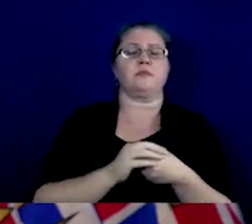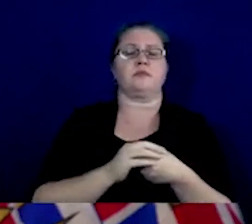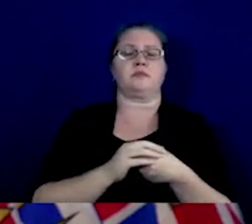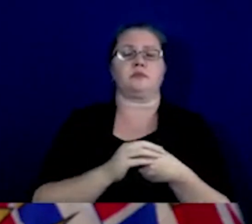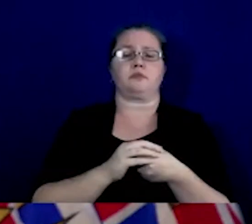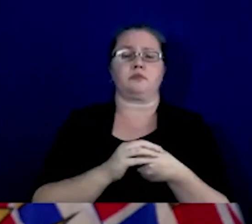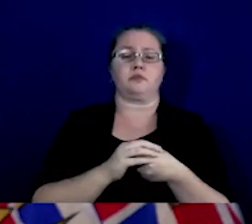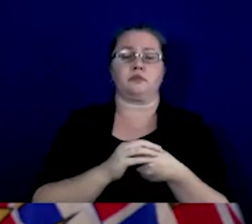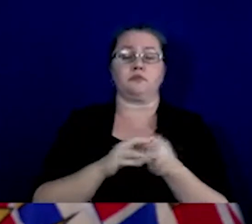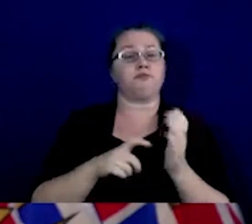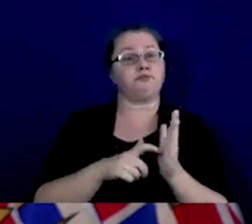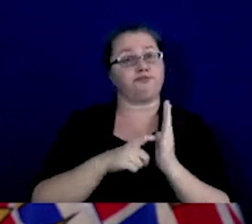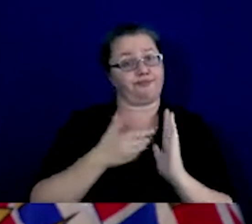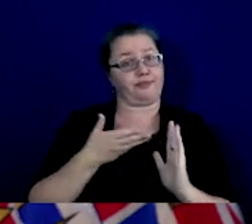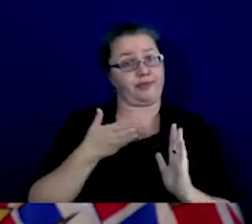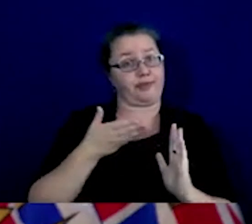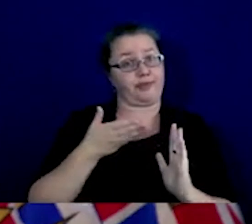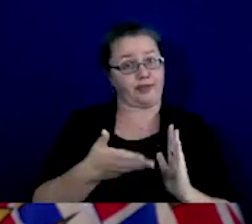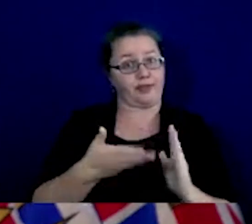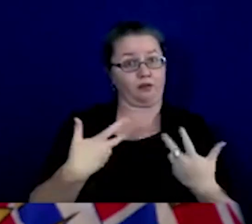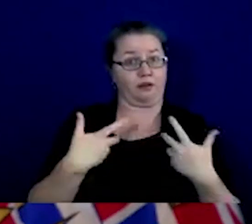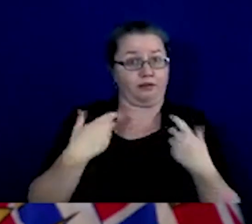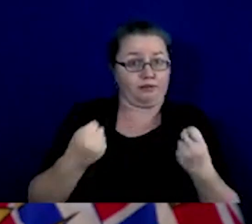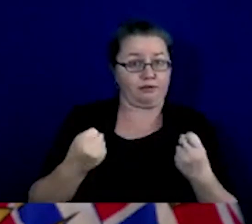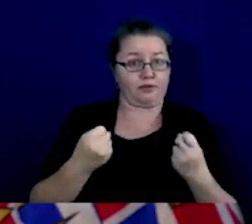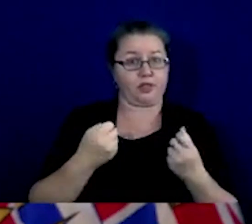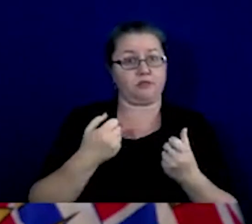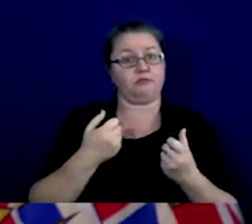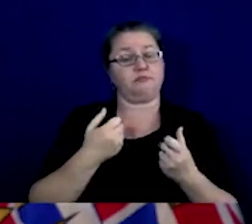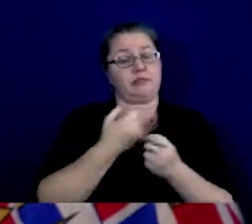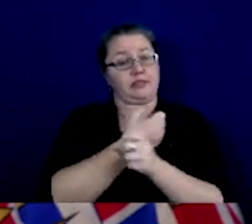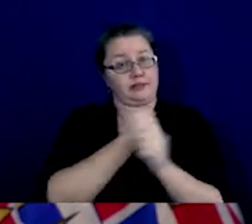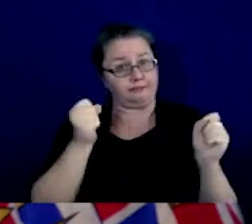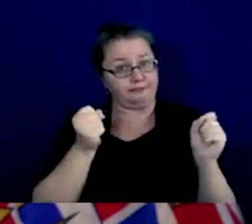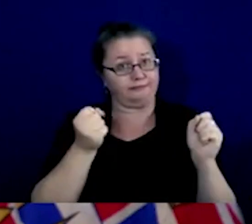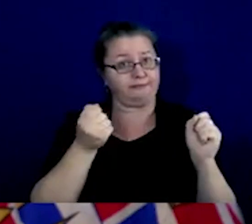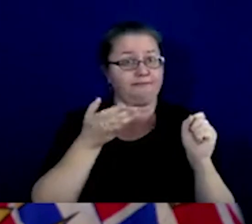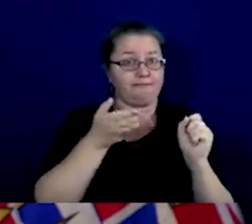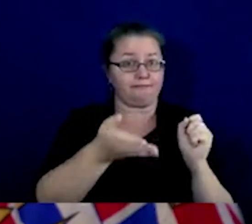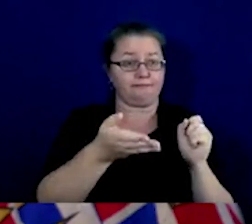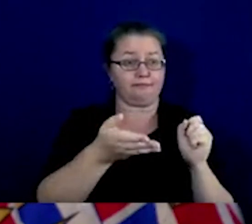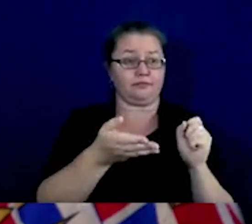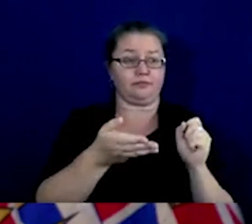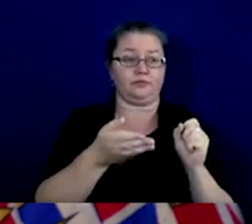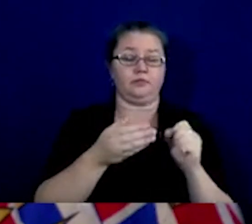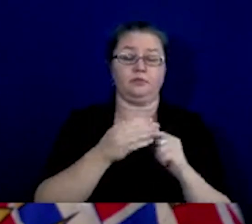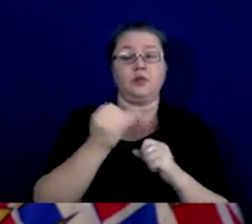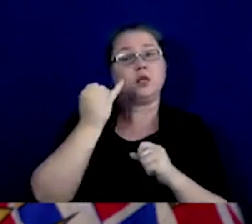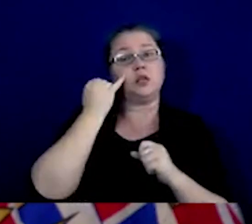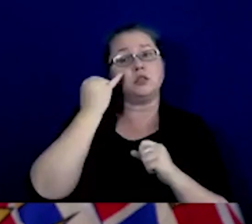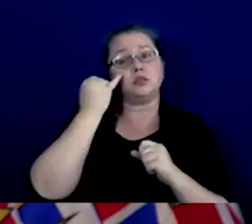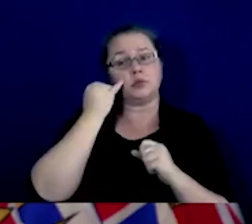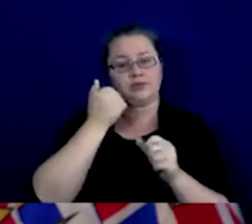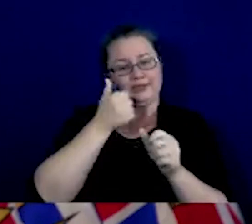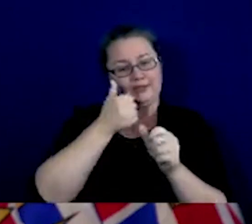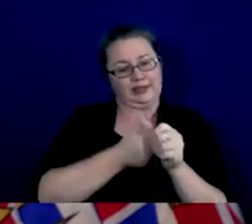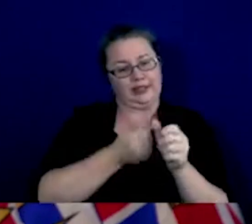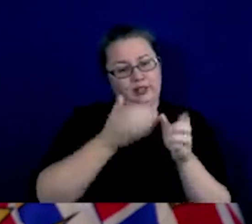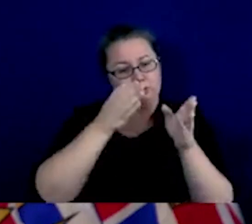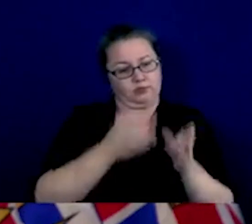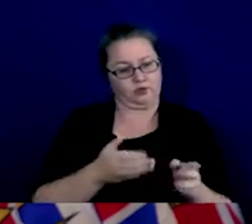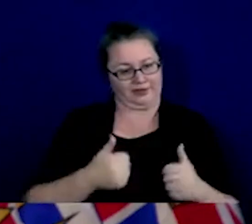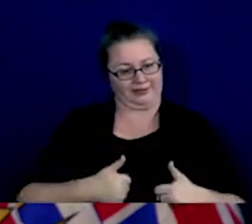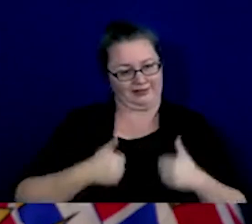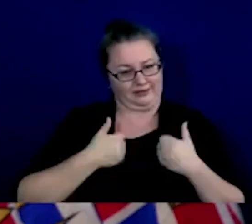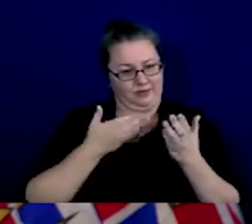where we hope to be, and as we're heading into influenza season and respiratory season, it's going to be even more challenging